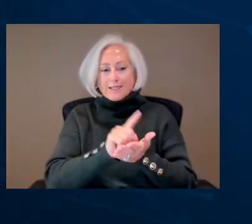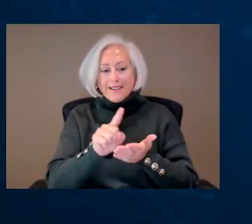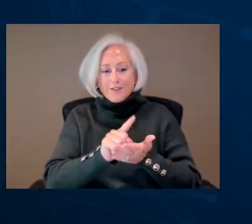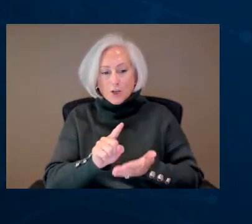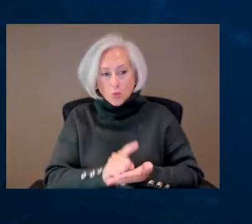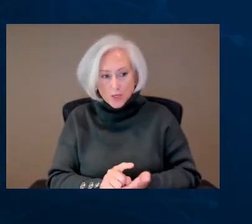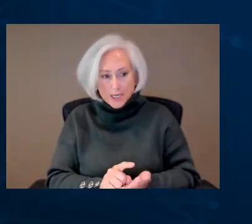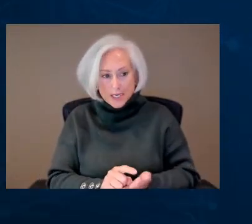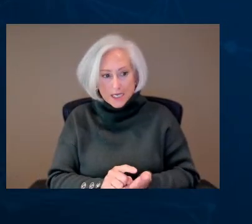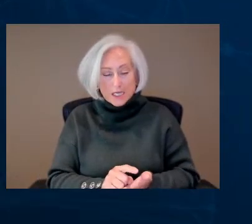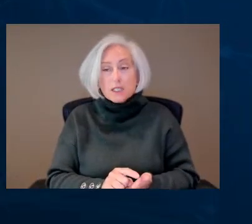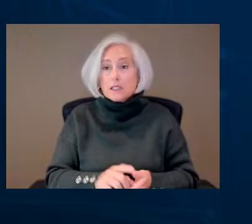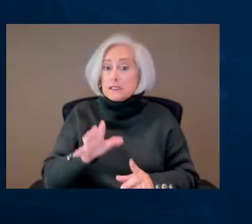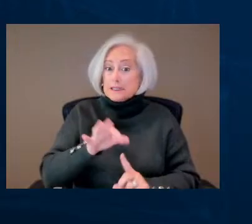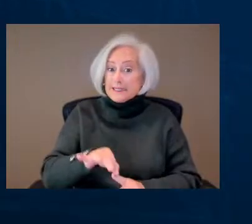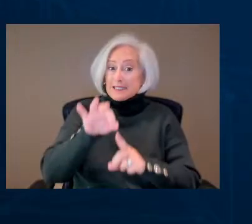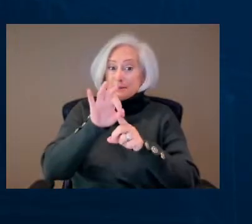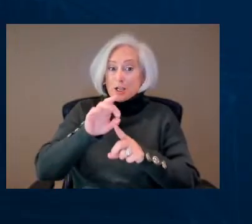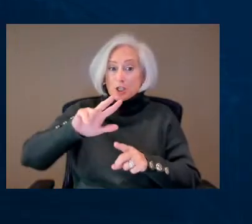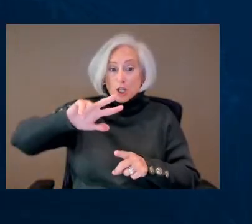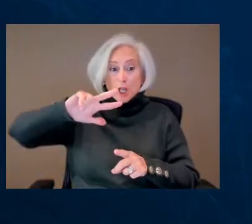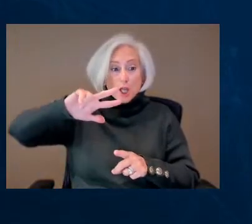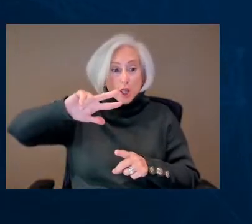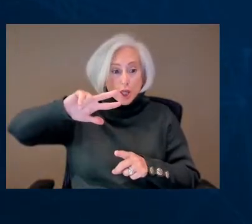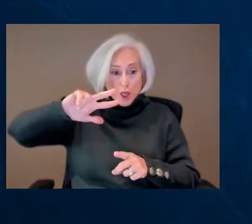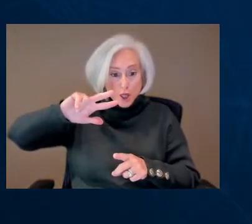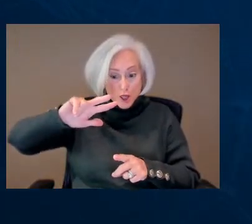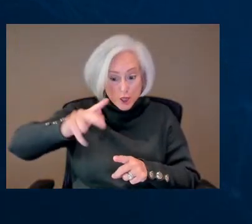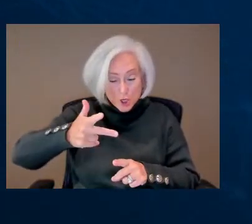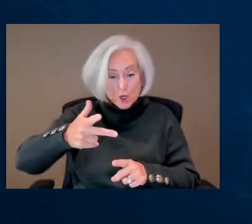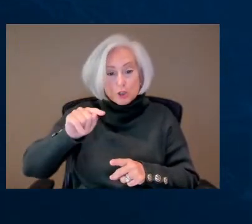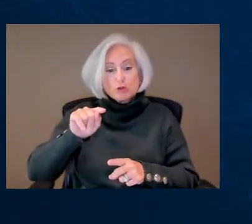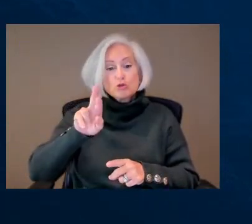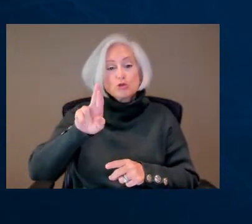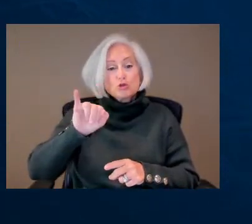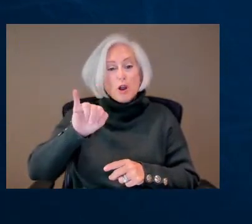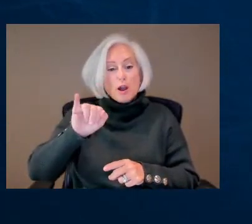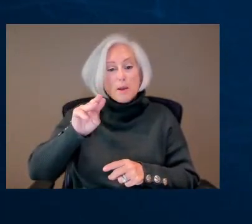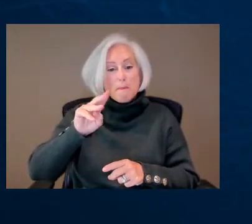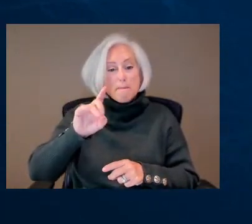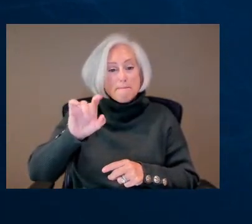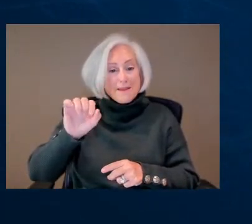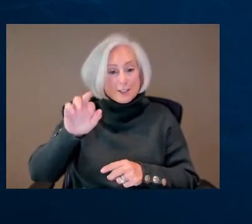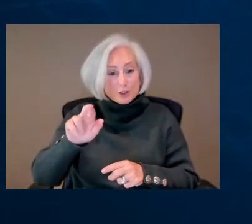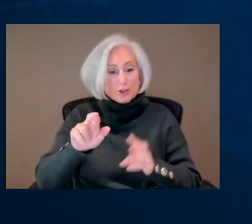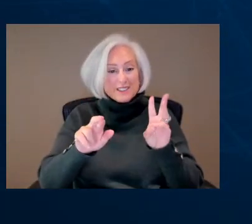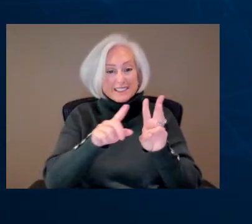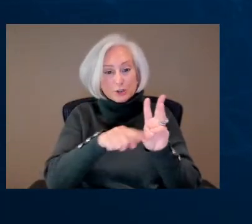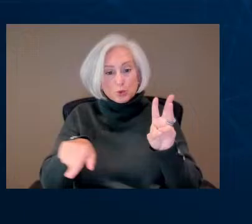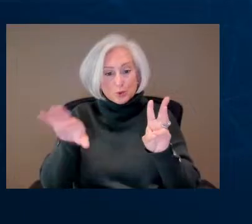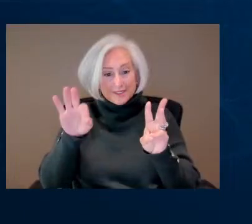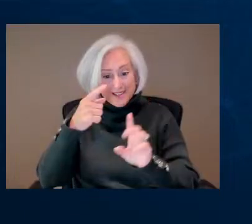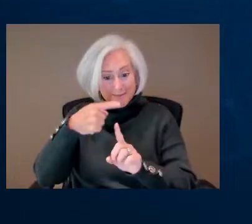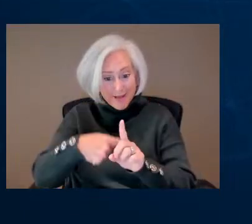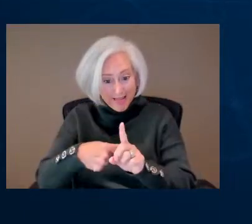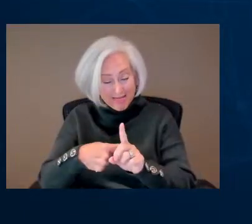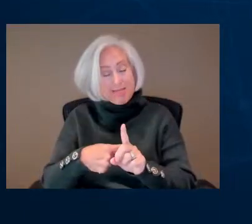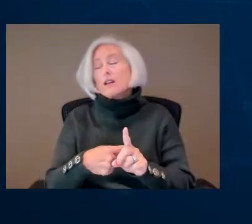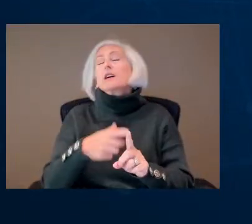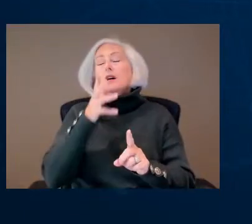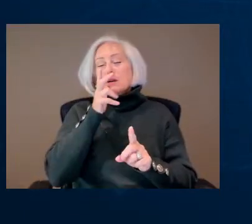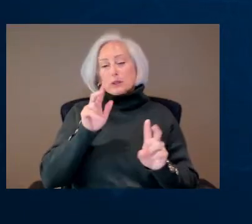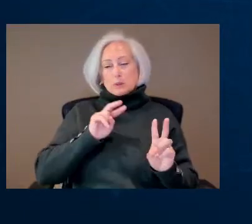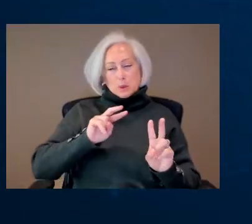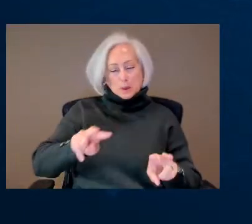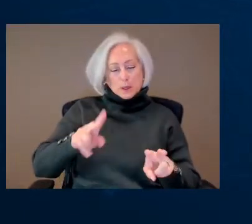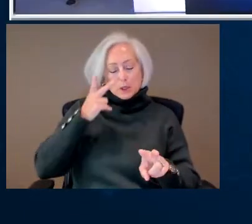from that placenta, to make sure that we're not seeing any evidence of distress with the baby. Reggie, what's it like